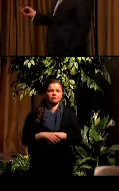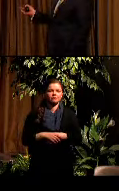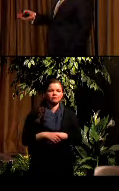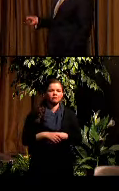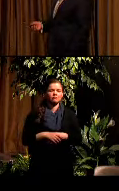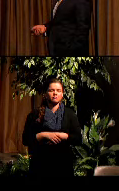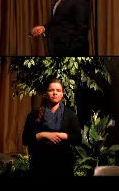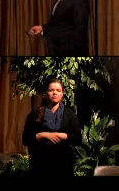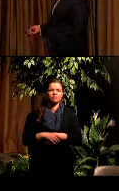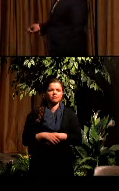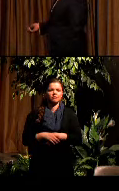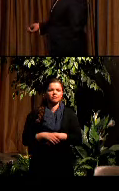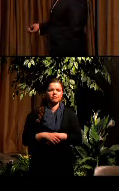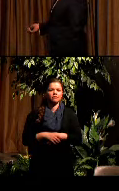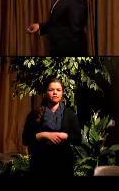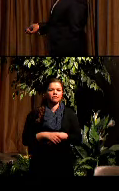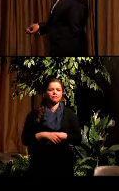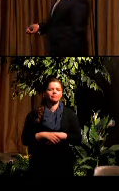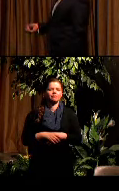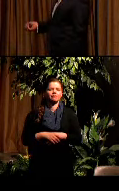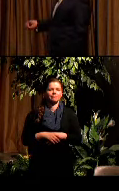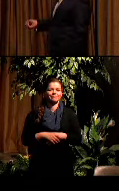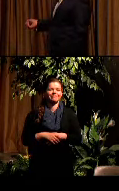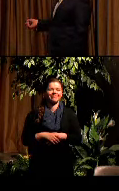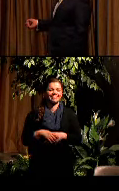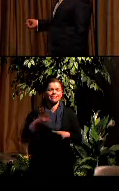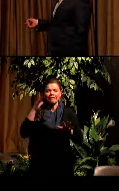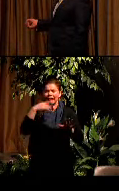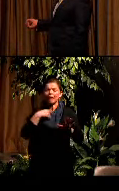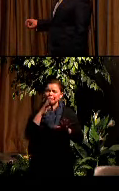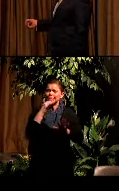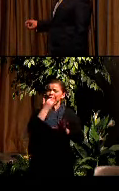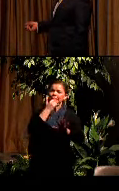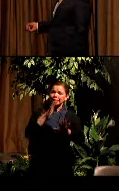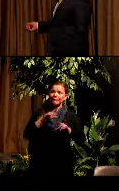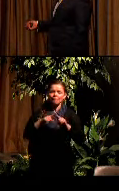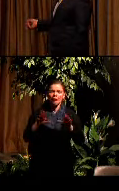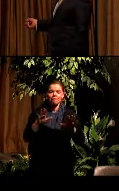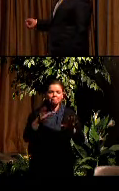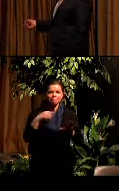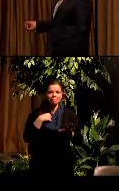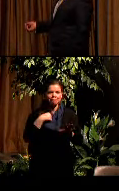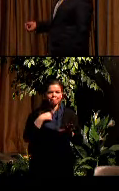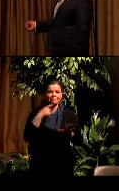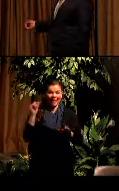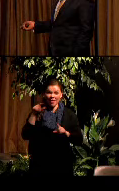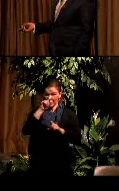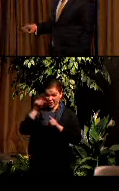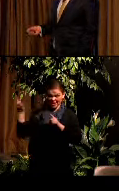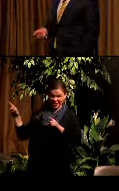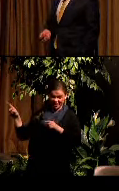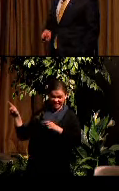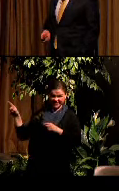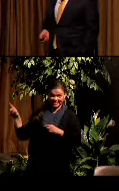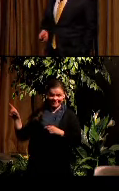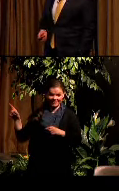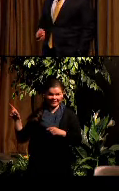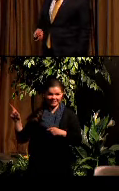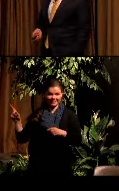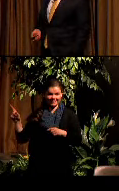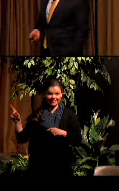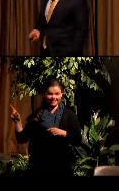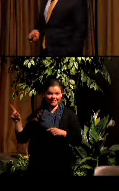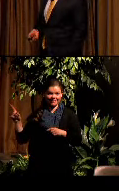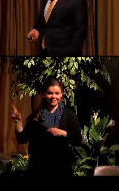I actually did a pretty good job. And the Hawaiian crow. This is a species that was taken into captivity. There were no